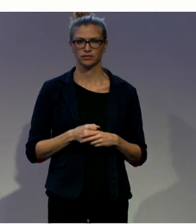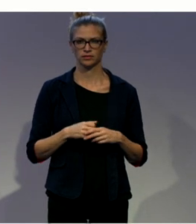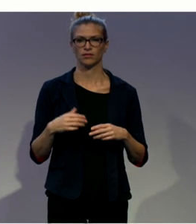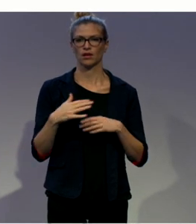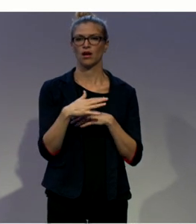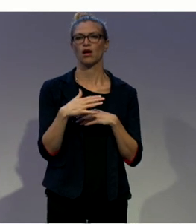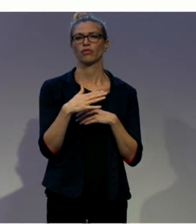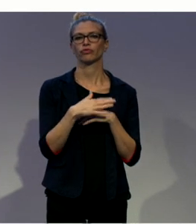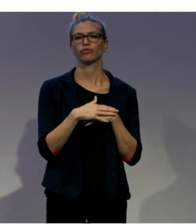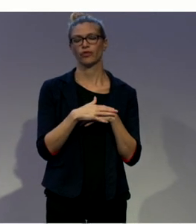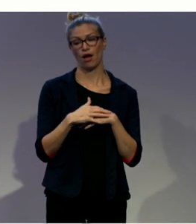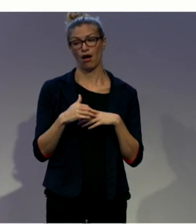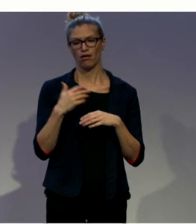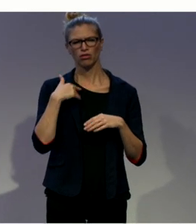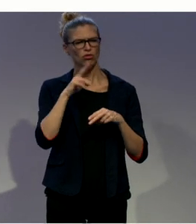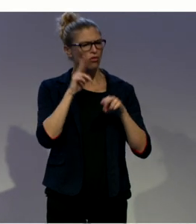En